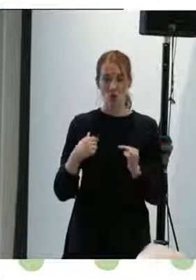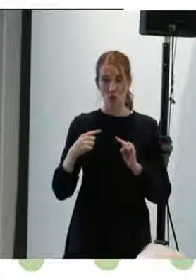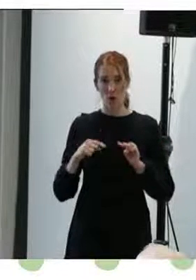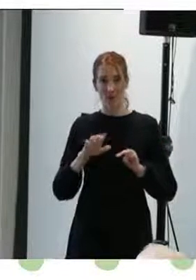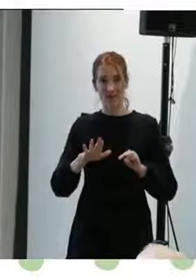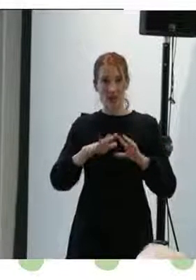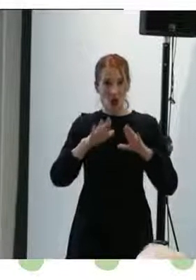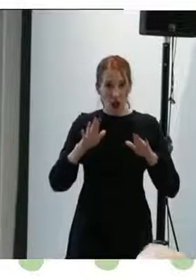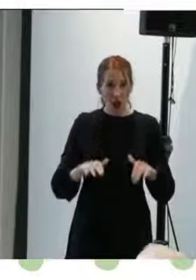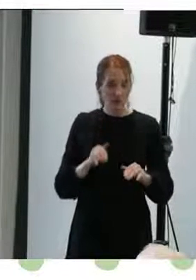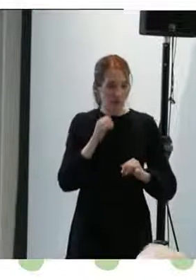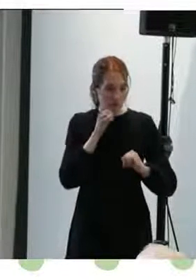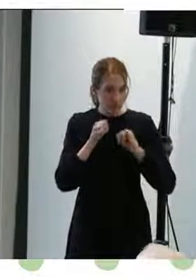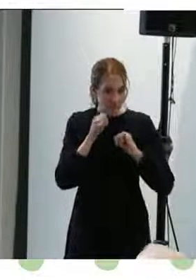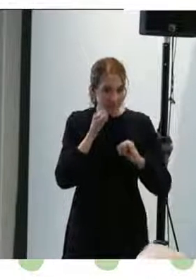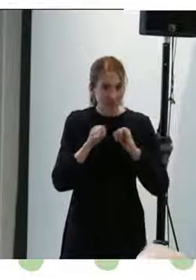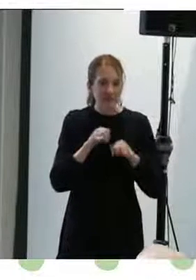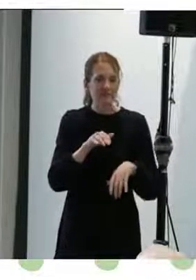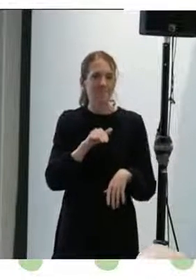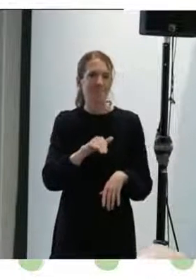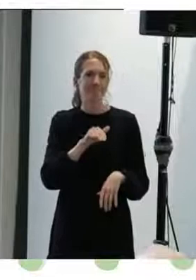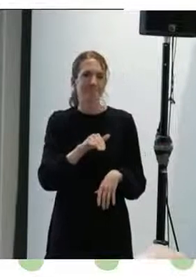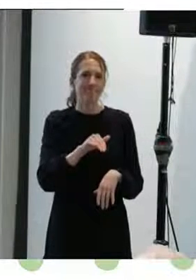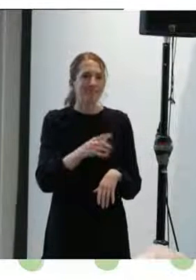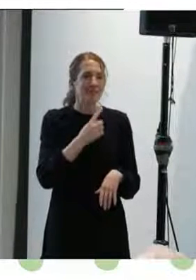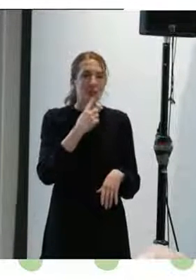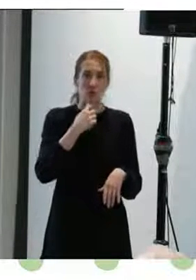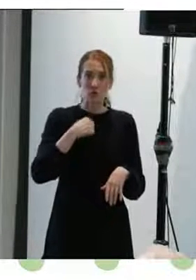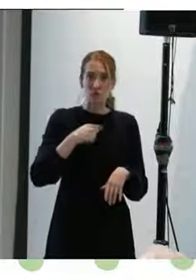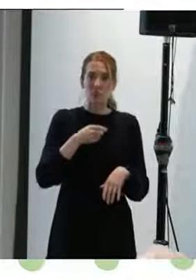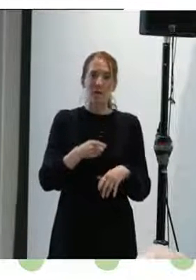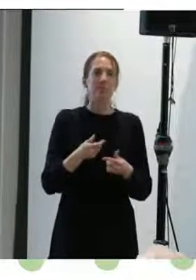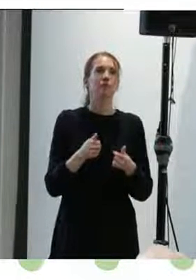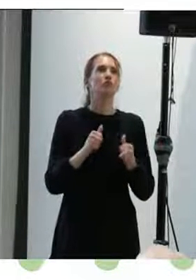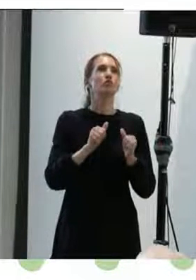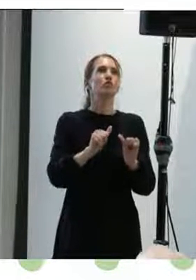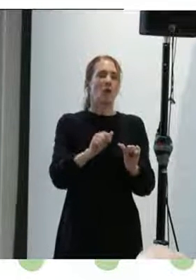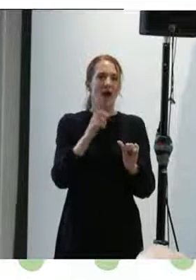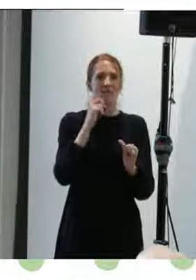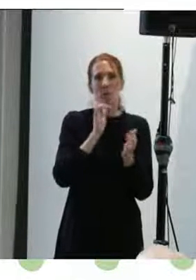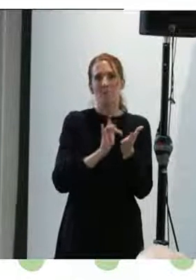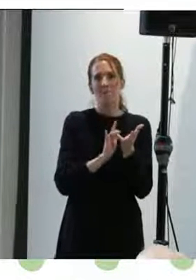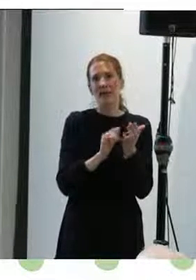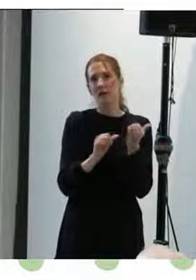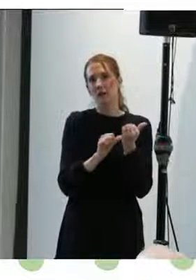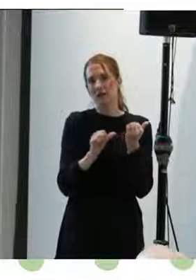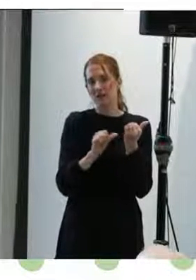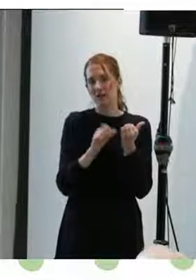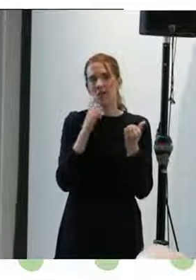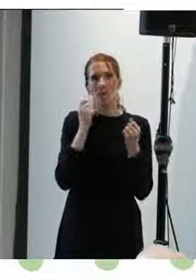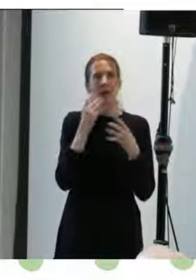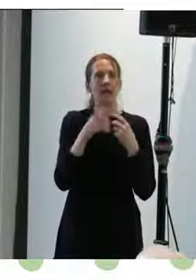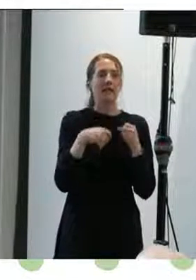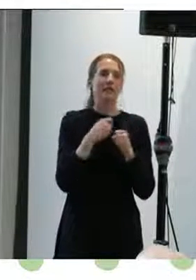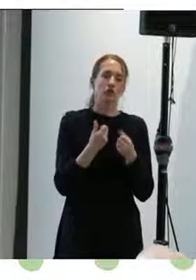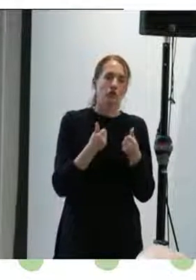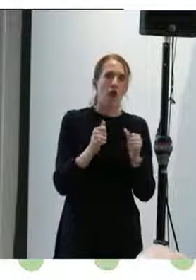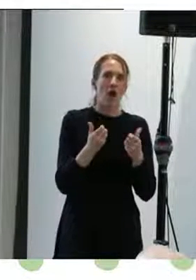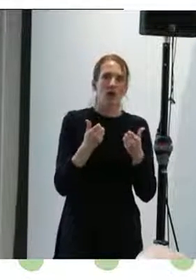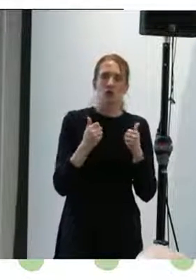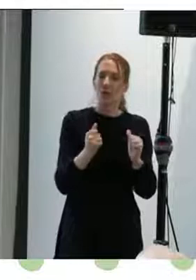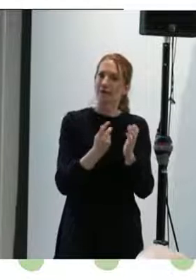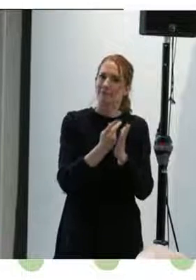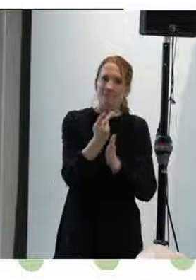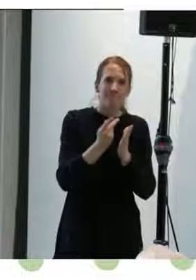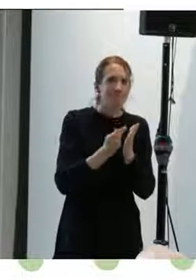they've been trying unsuccessfully to get medical assistance for disability for years. Him for depression, neuropathy, diabetes, congestive heart